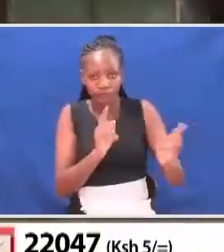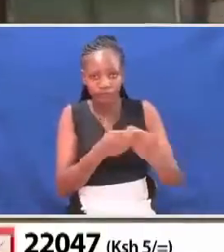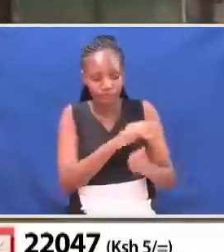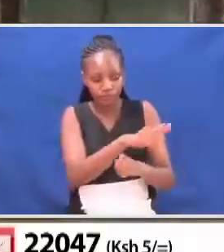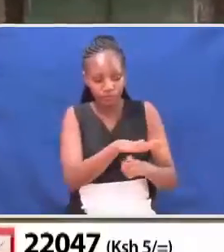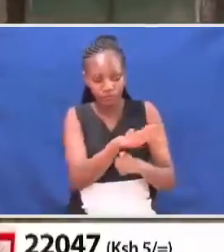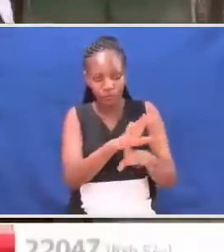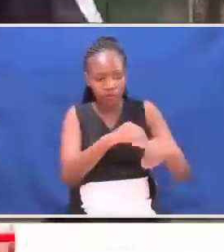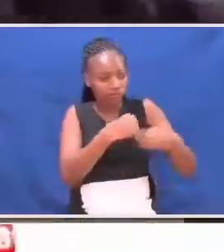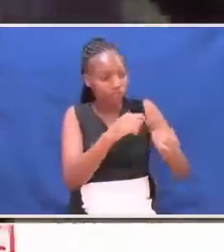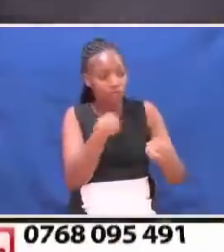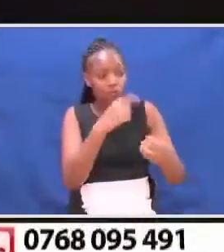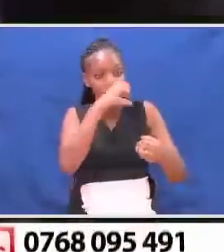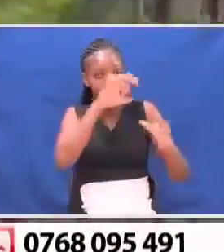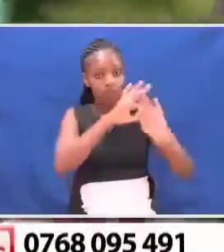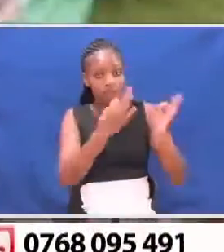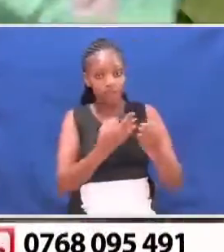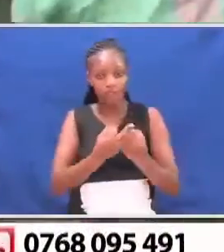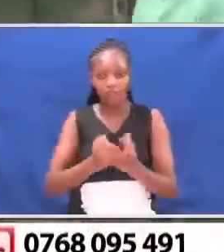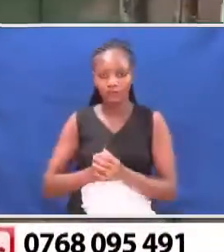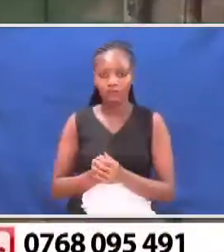and 20-liter jerrycans.